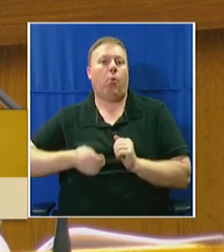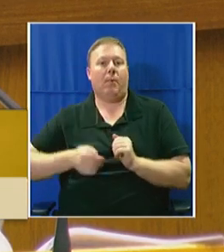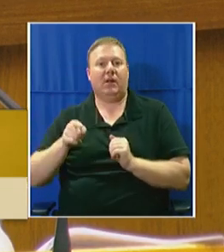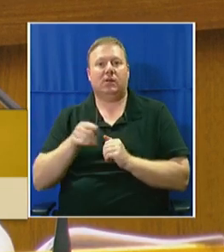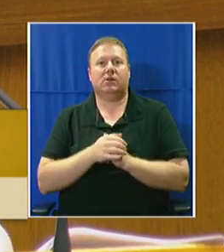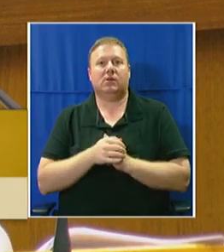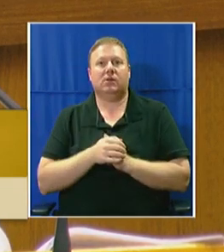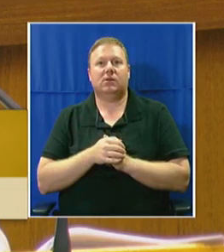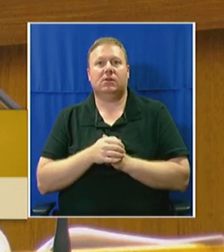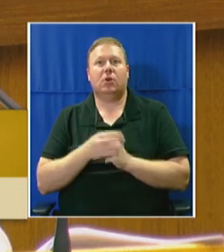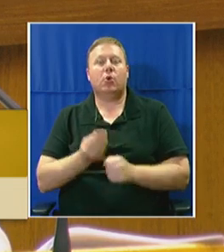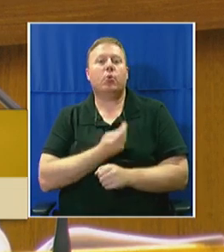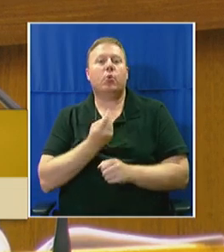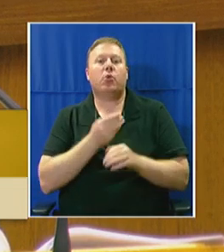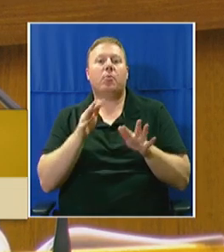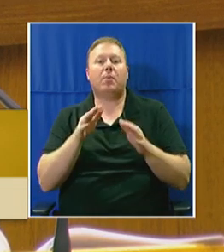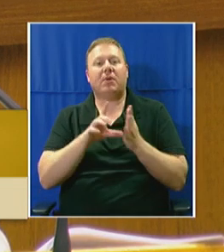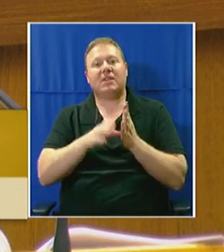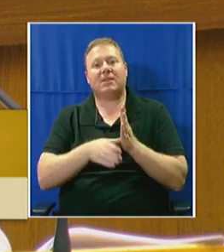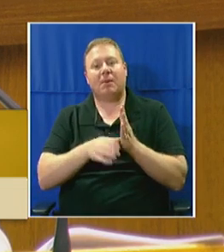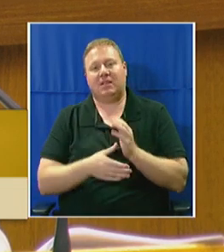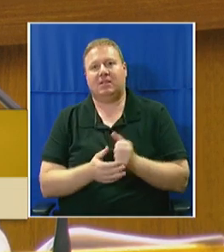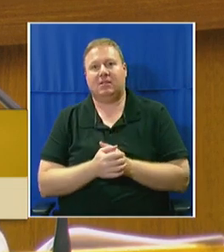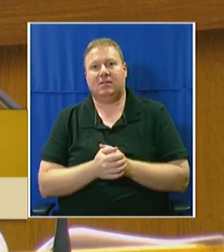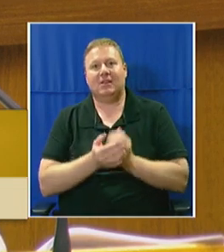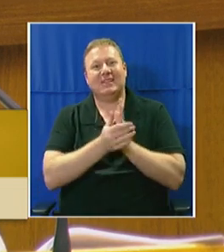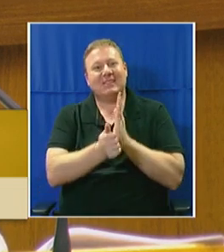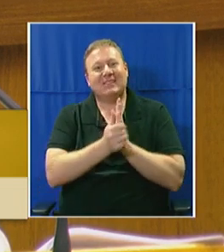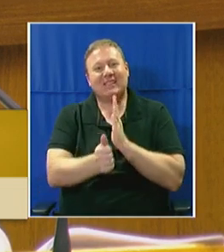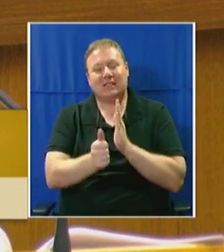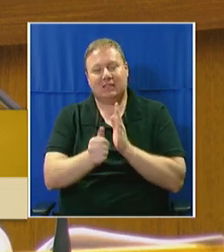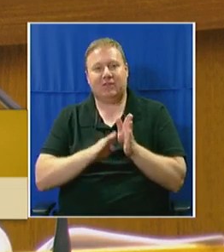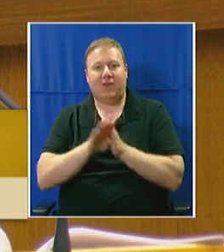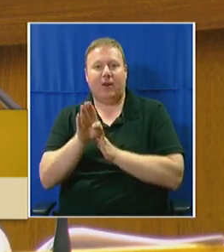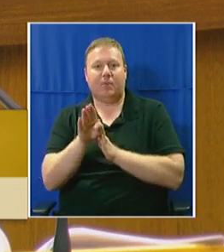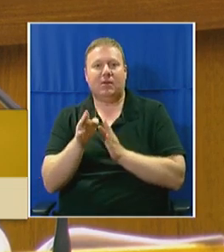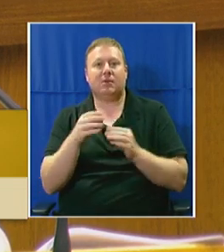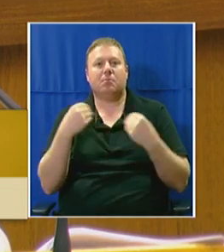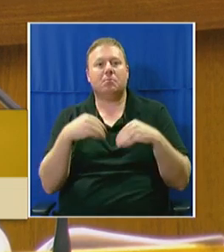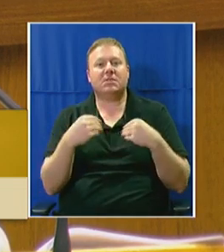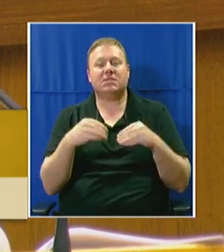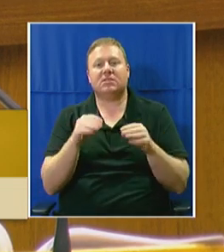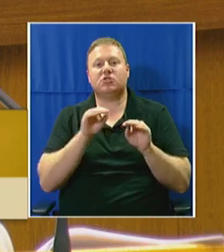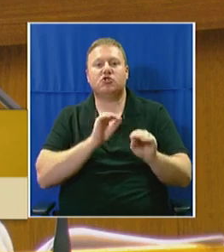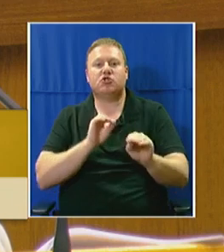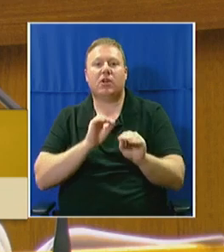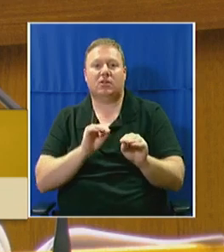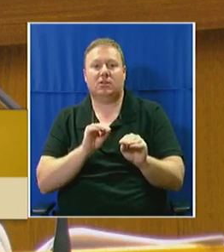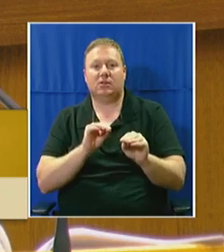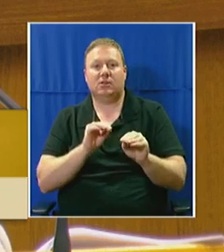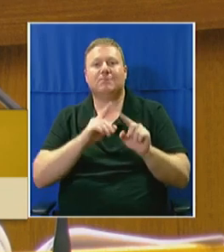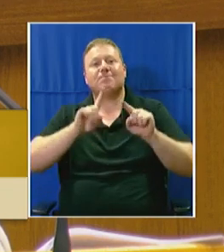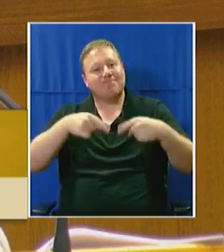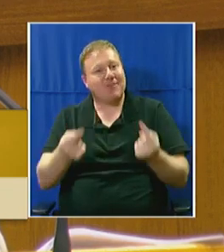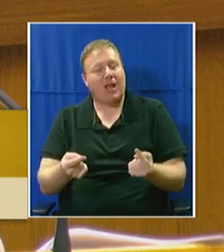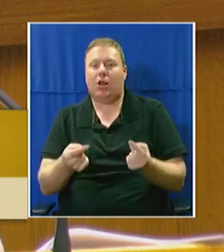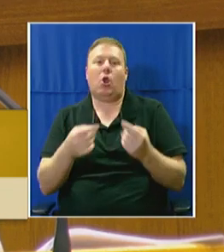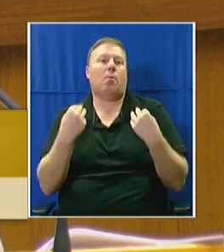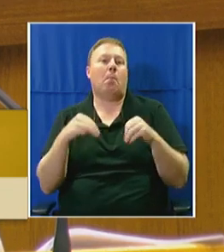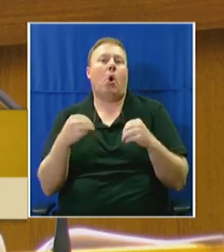person with disabilities skills development and business training Pro problem of accessing markets for emerging